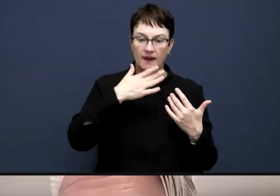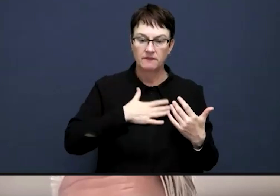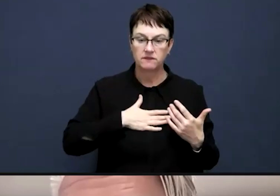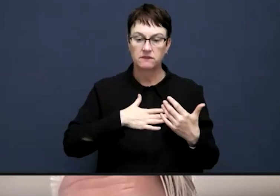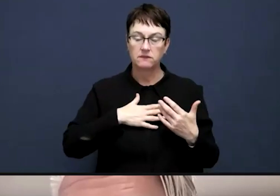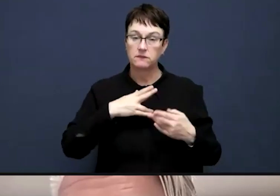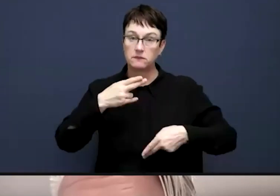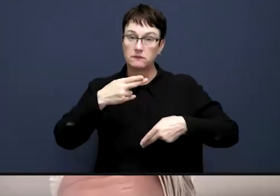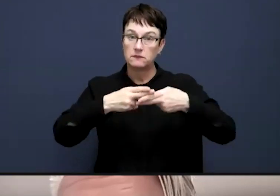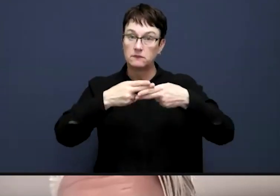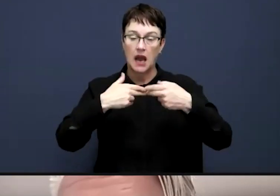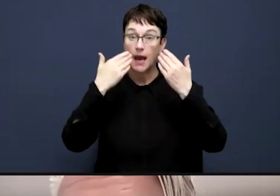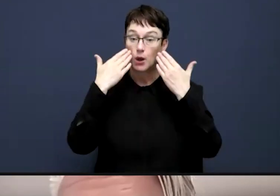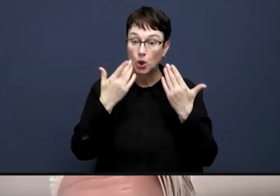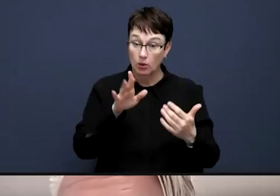not.